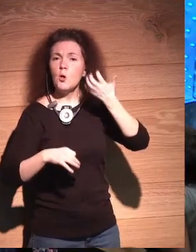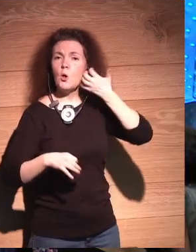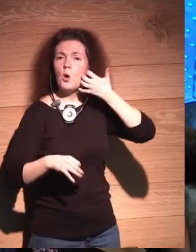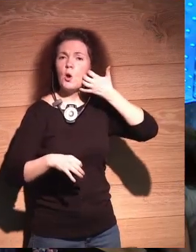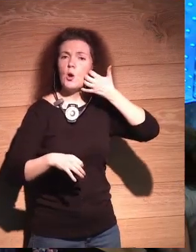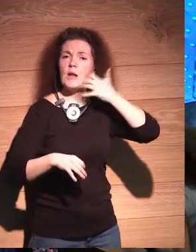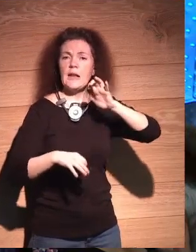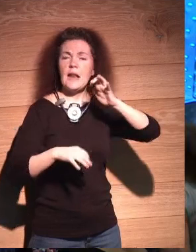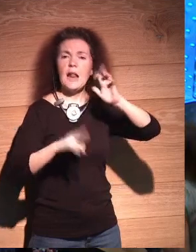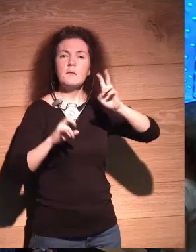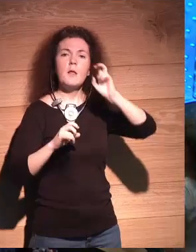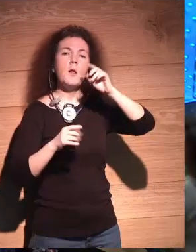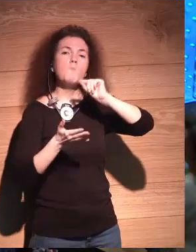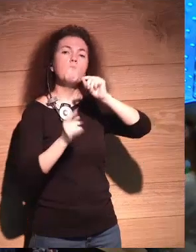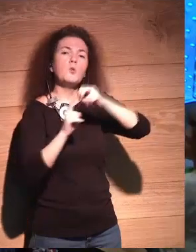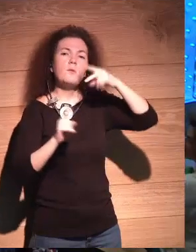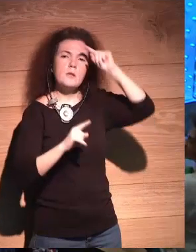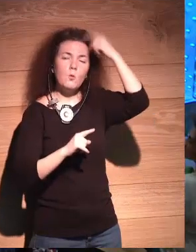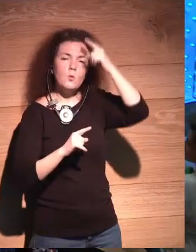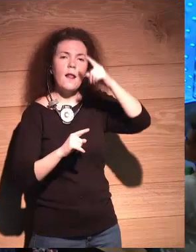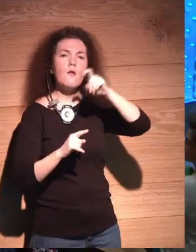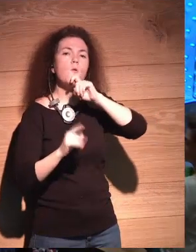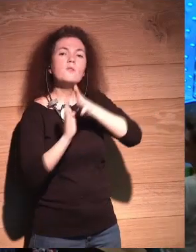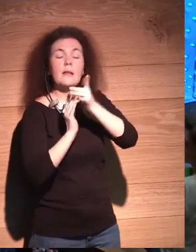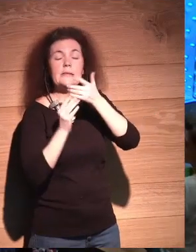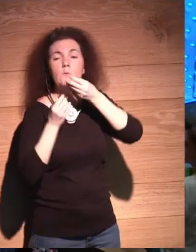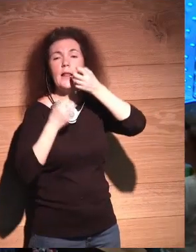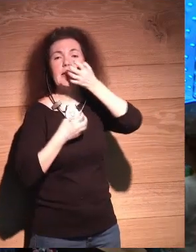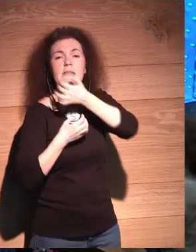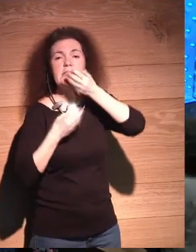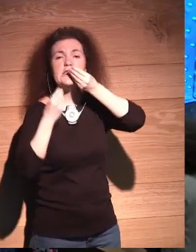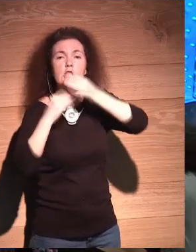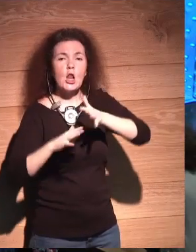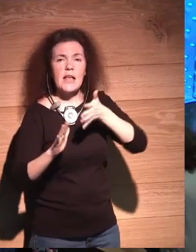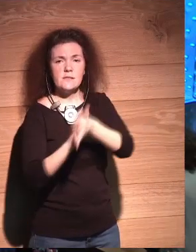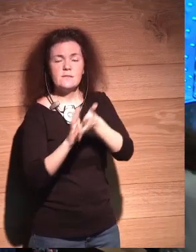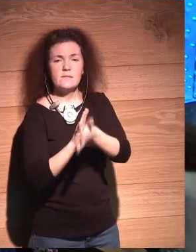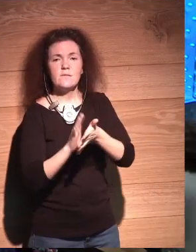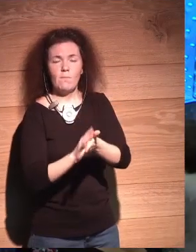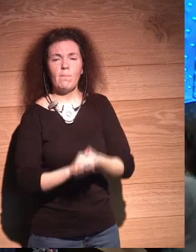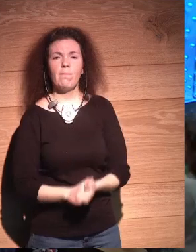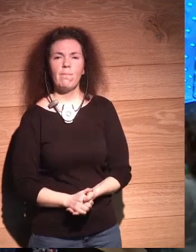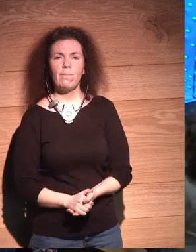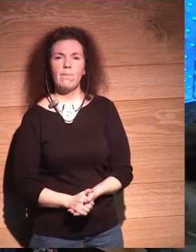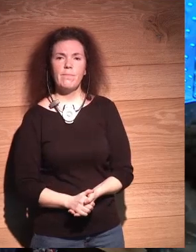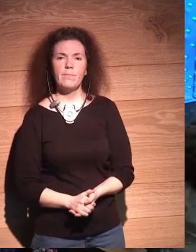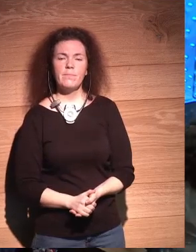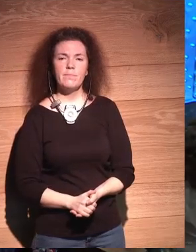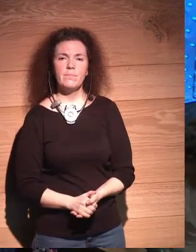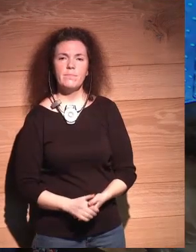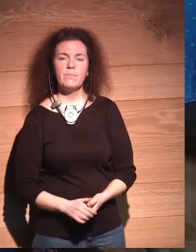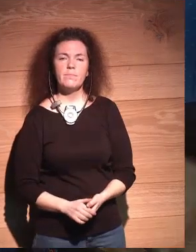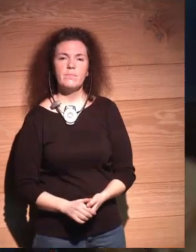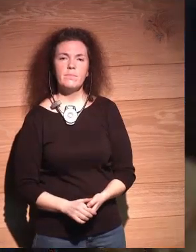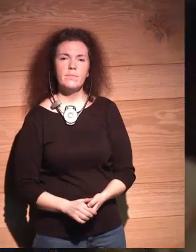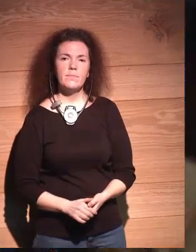very simple way, by telling stories. At the end of the day, what she does is